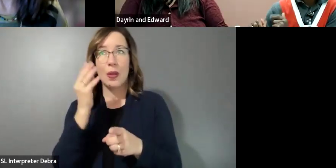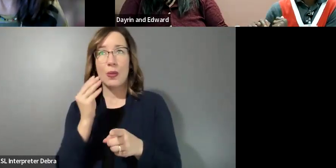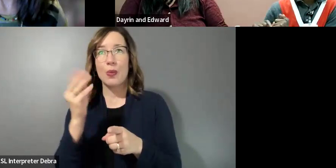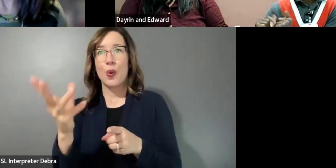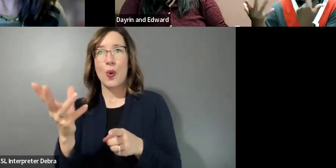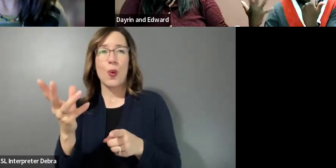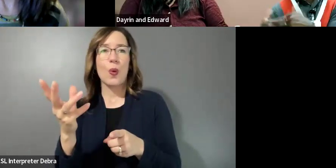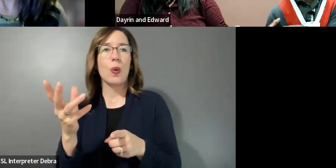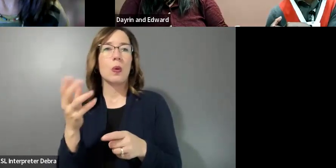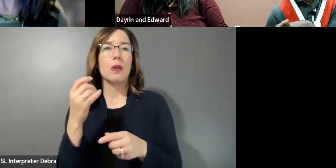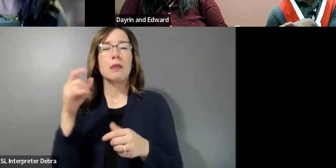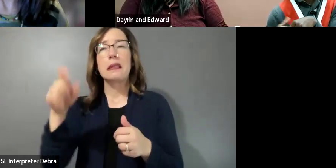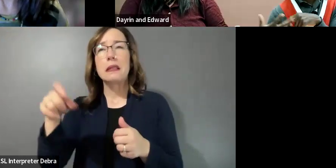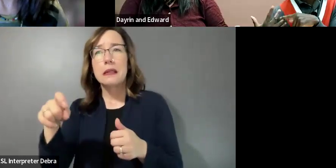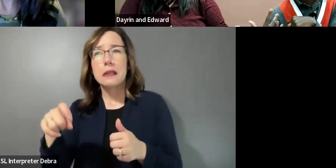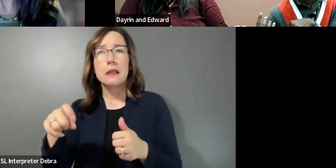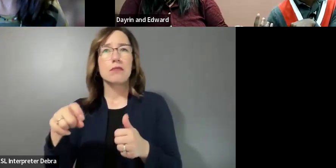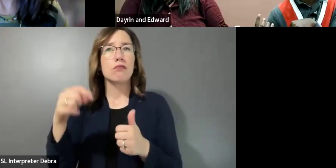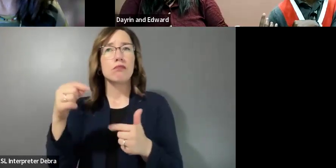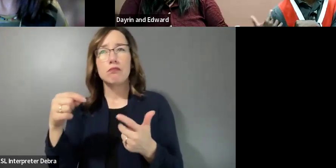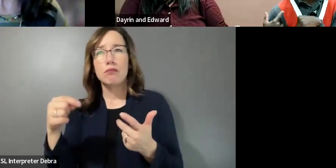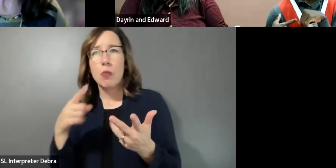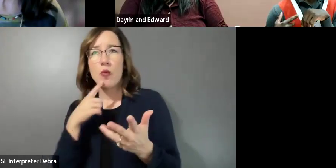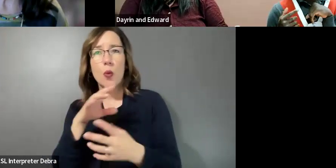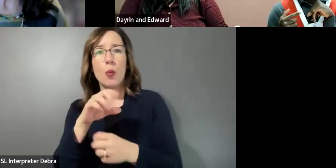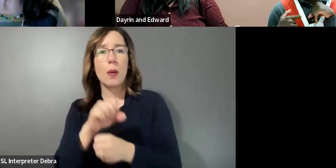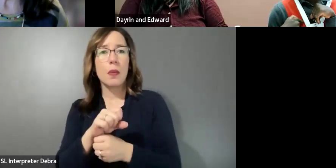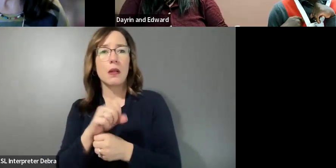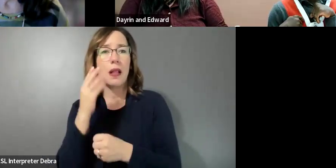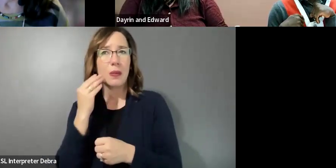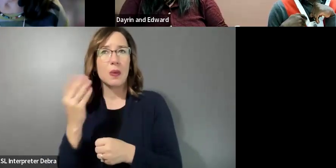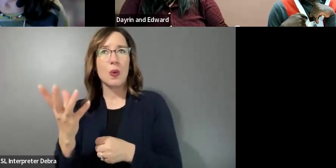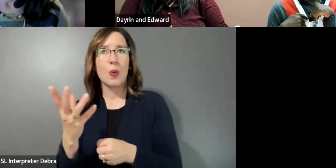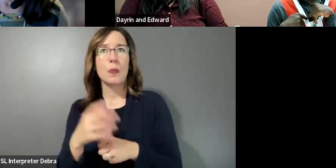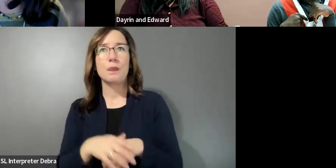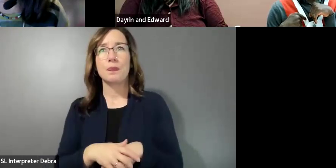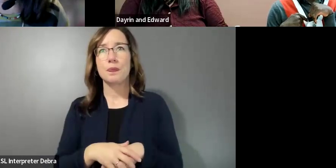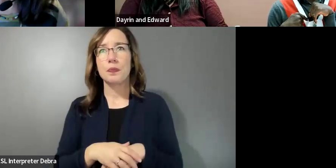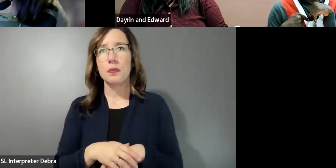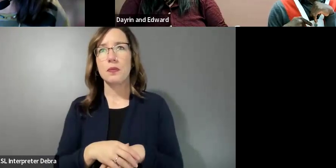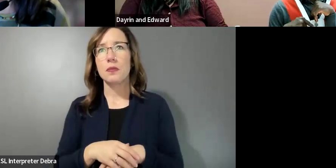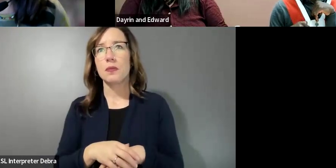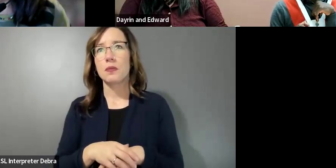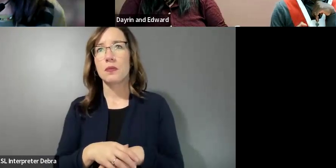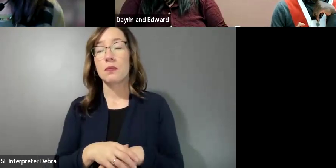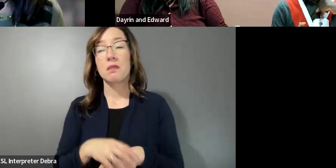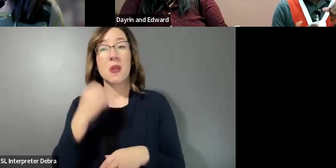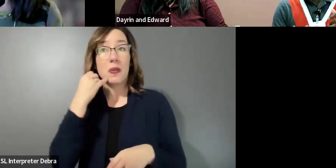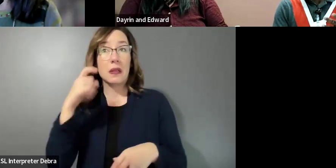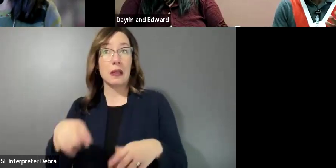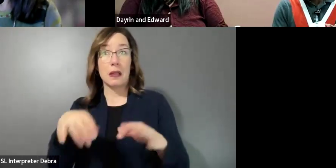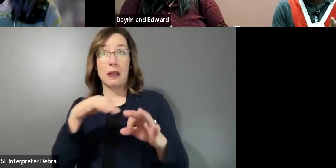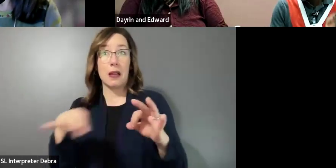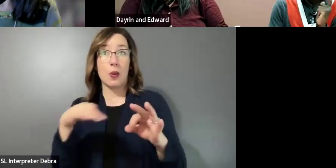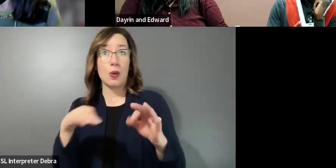they can be, and that's sometimes help us to know. For example, if I was using a language services,